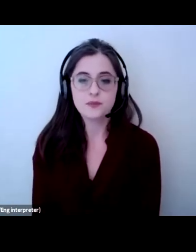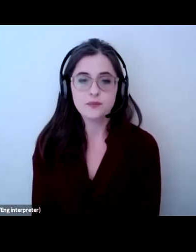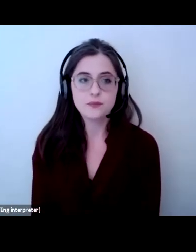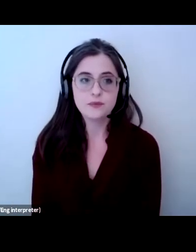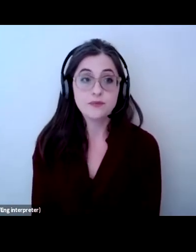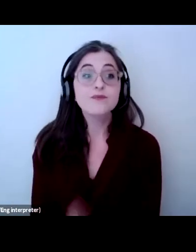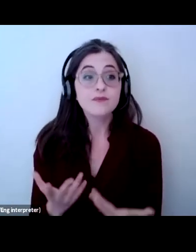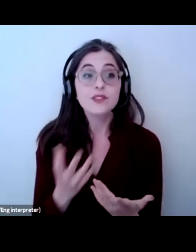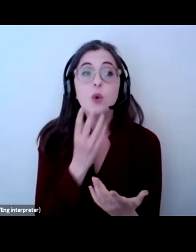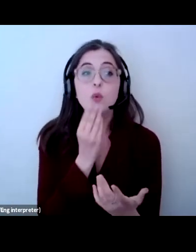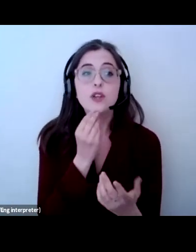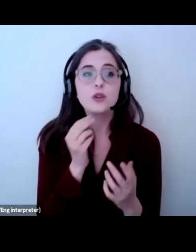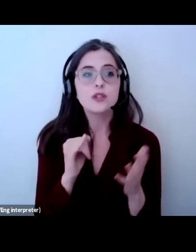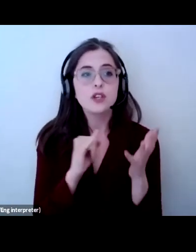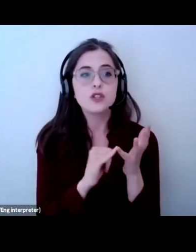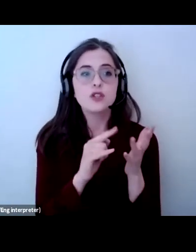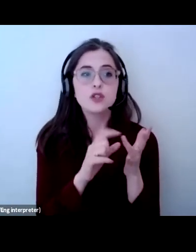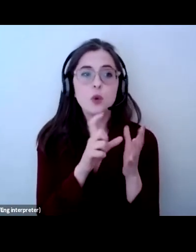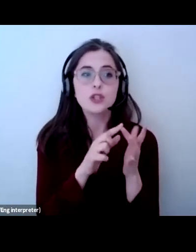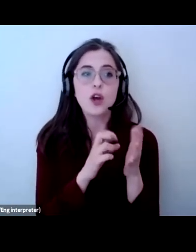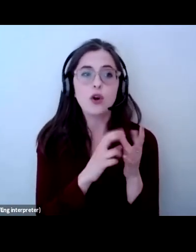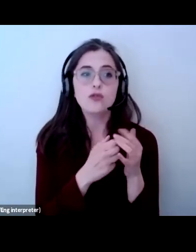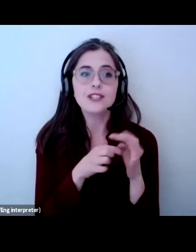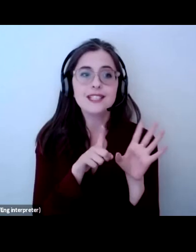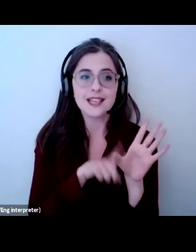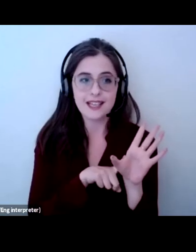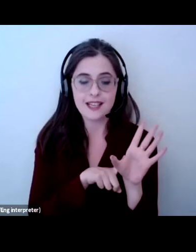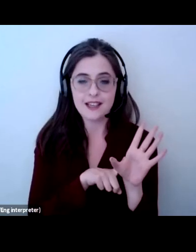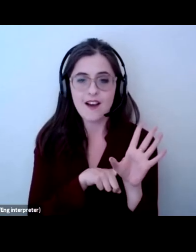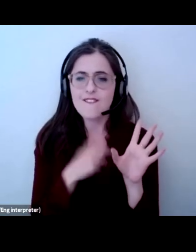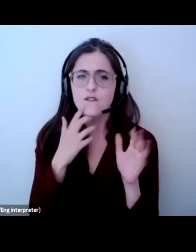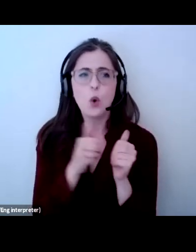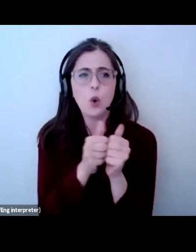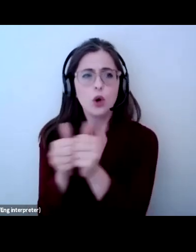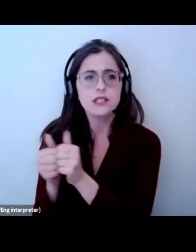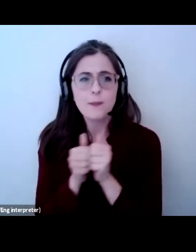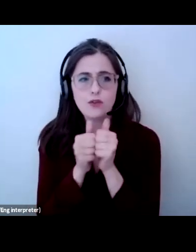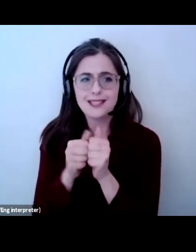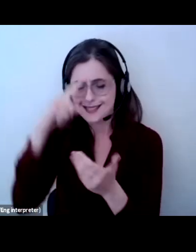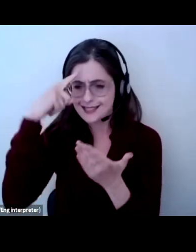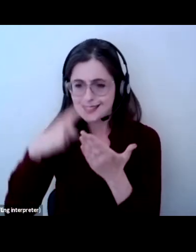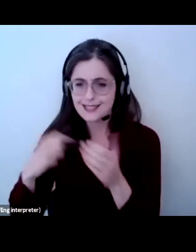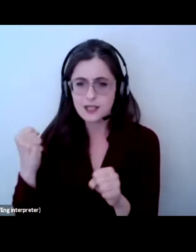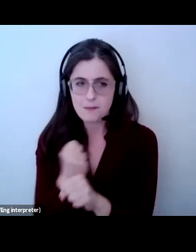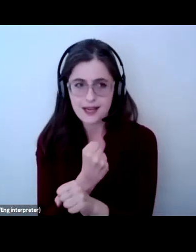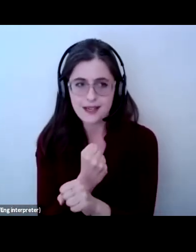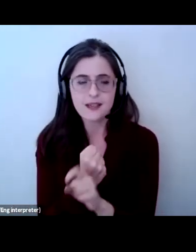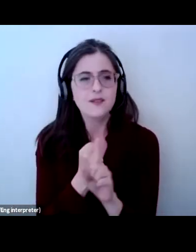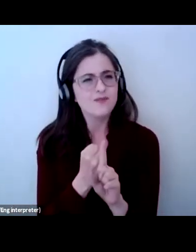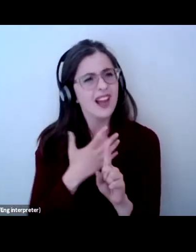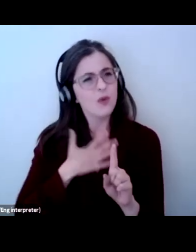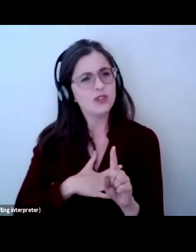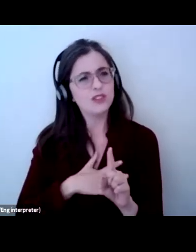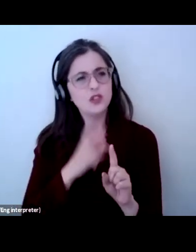We also use sociocracy for our democratic decision making. I just wanted to mention that